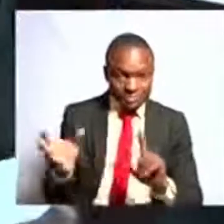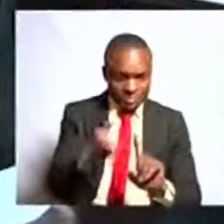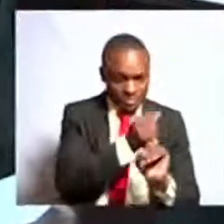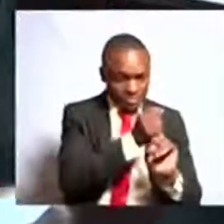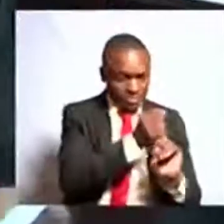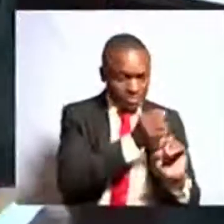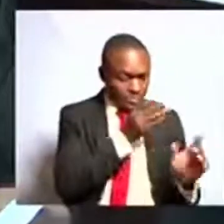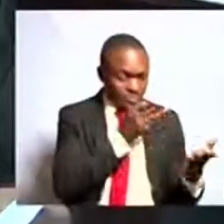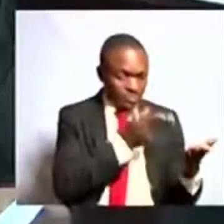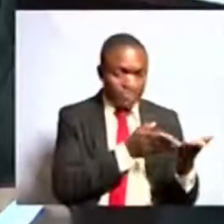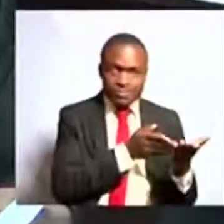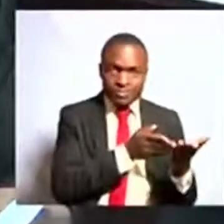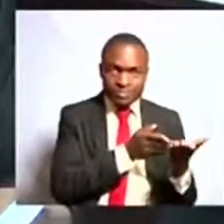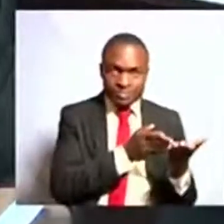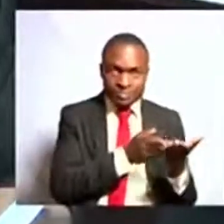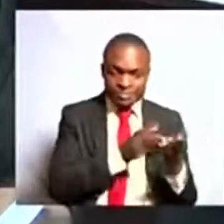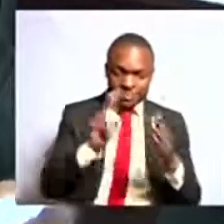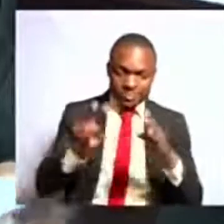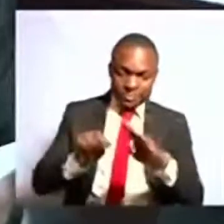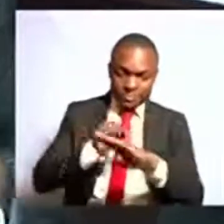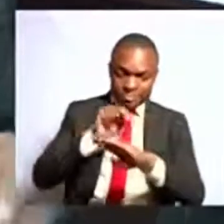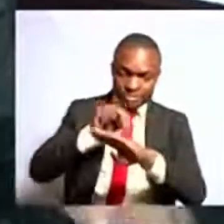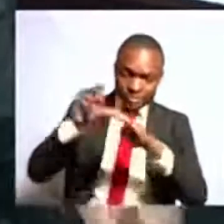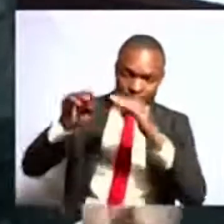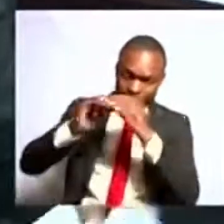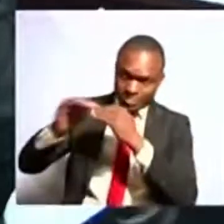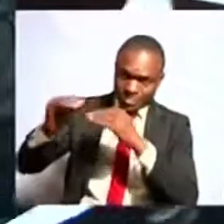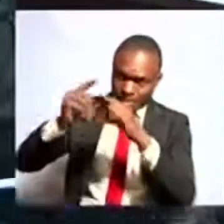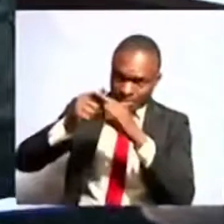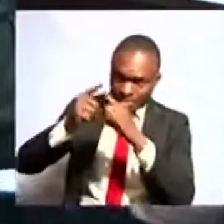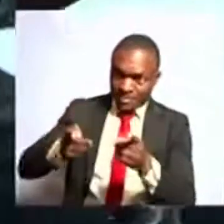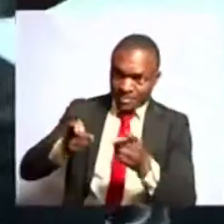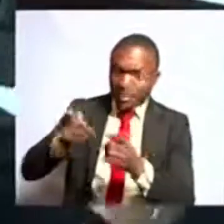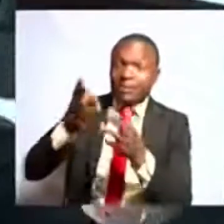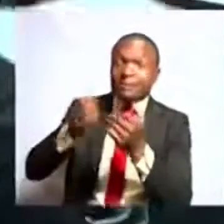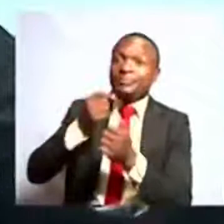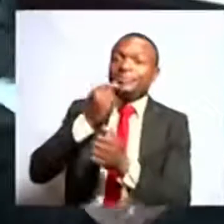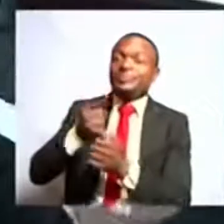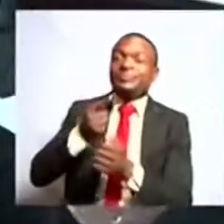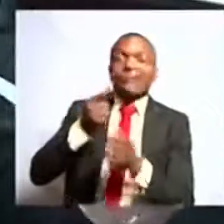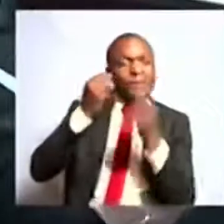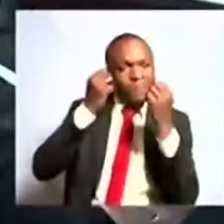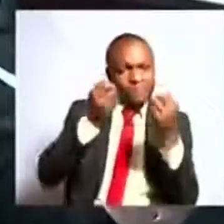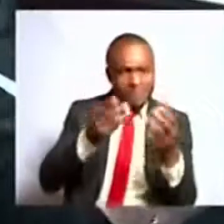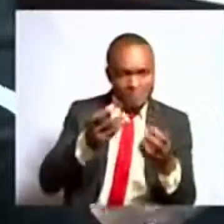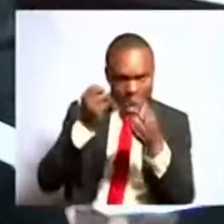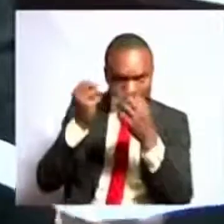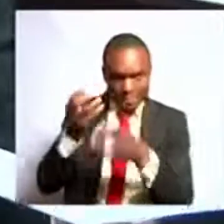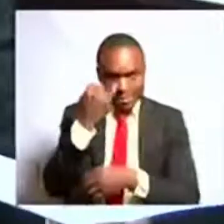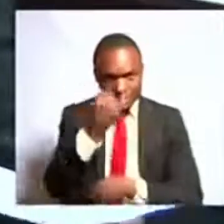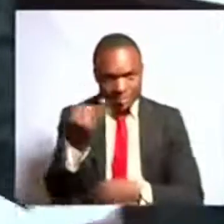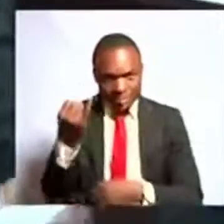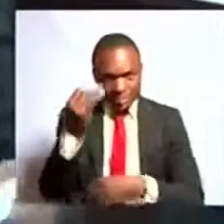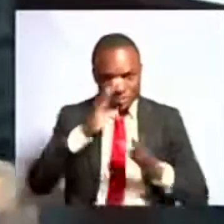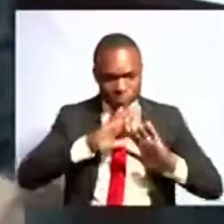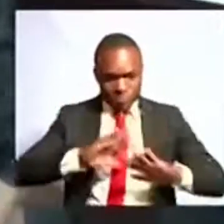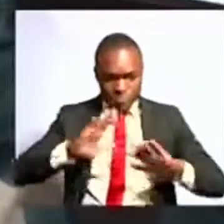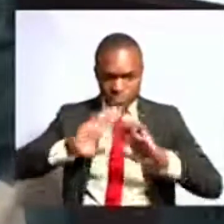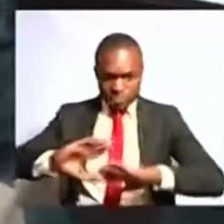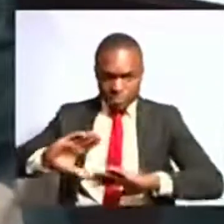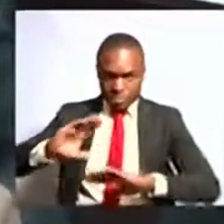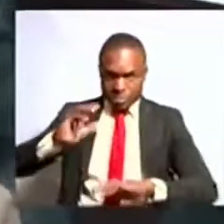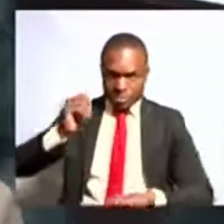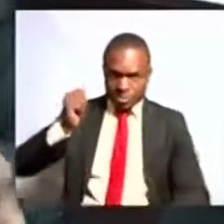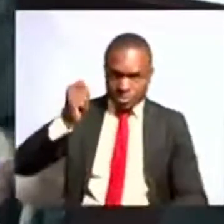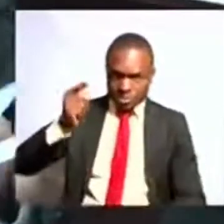this one as at a national level. But I should say most of the issues are here. We should be